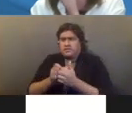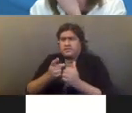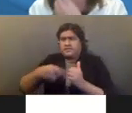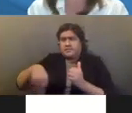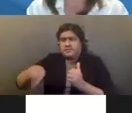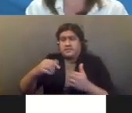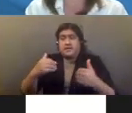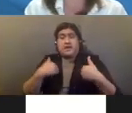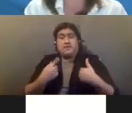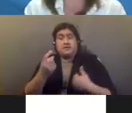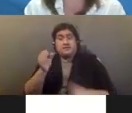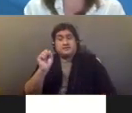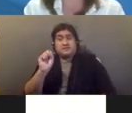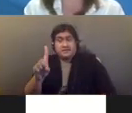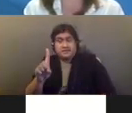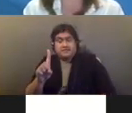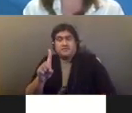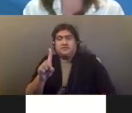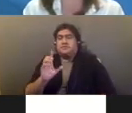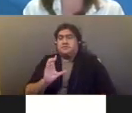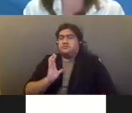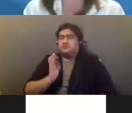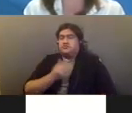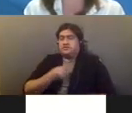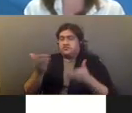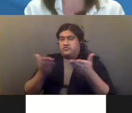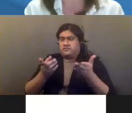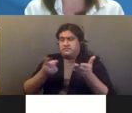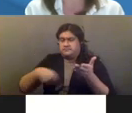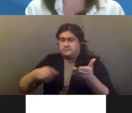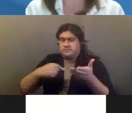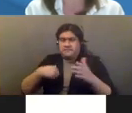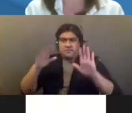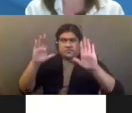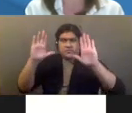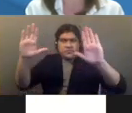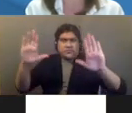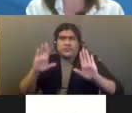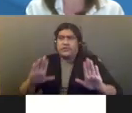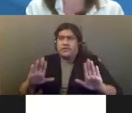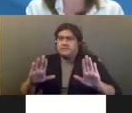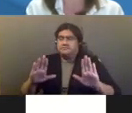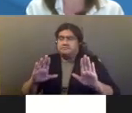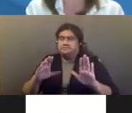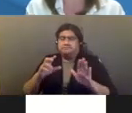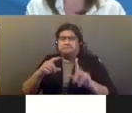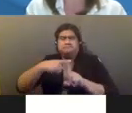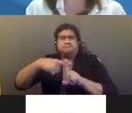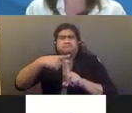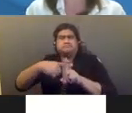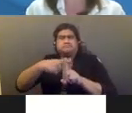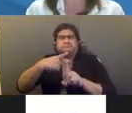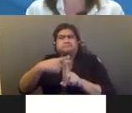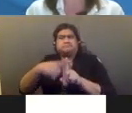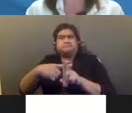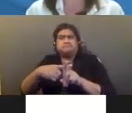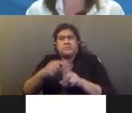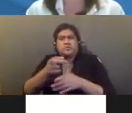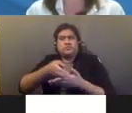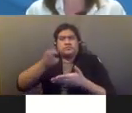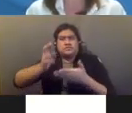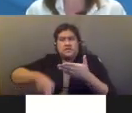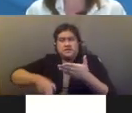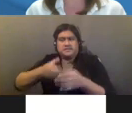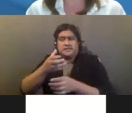Diego. Yes. And they have a wonderful track record in getting some of these denials